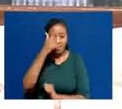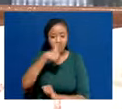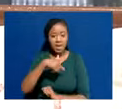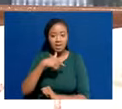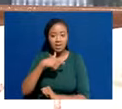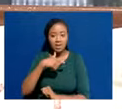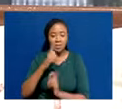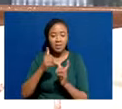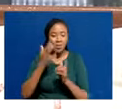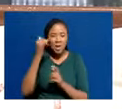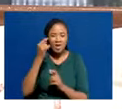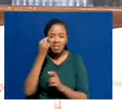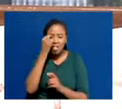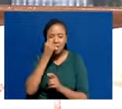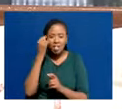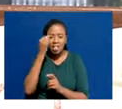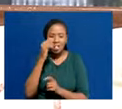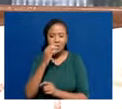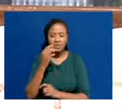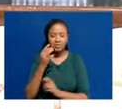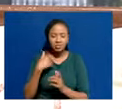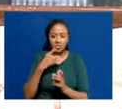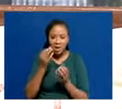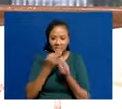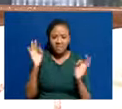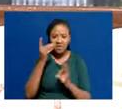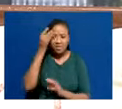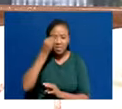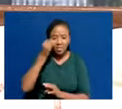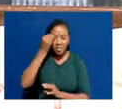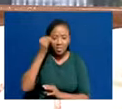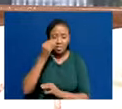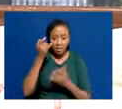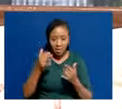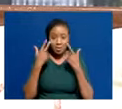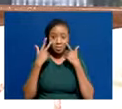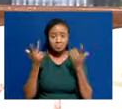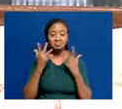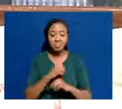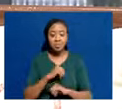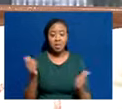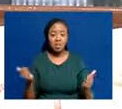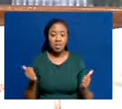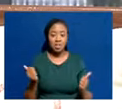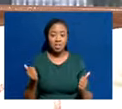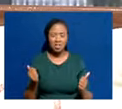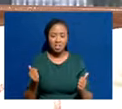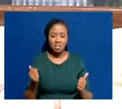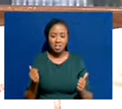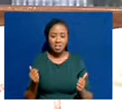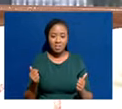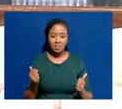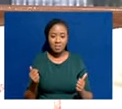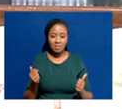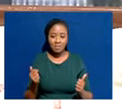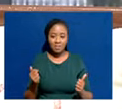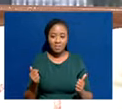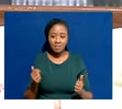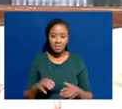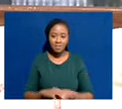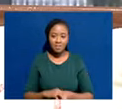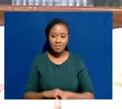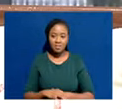cataract issues. We did a free surgery clinic. He's seeing. What? Na alikuwa naibiwa mtaani because he can't see. Yeah.